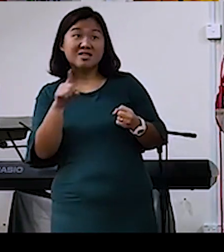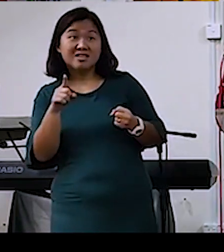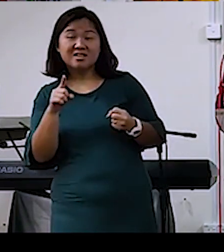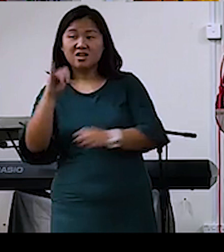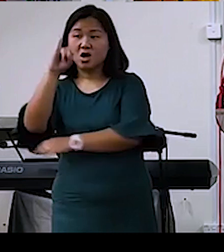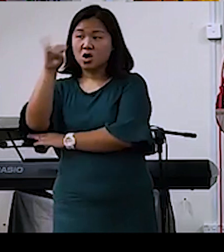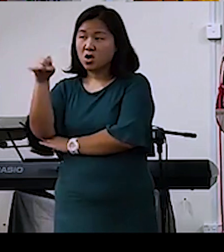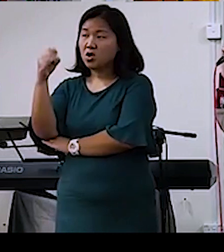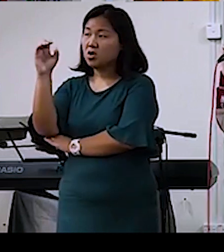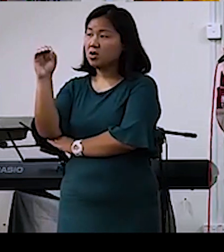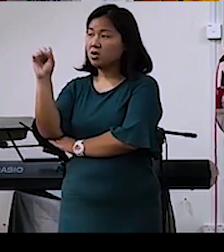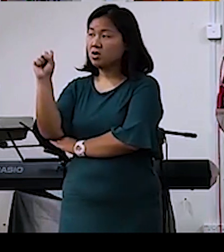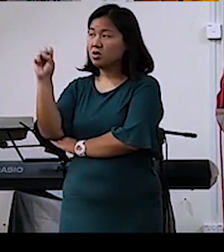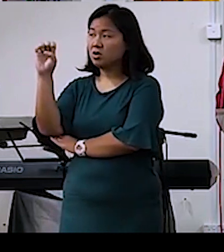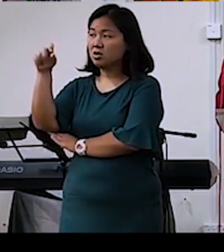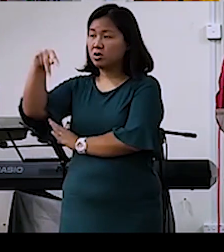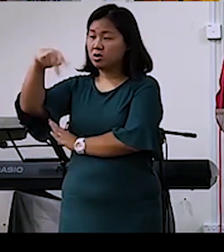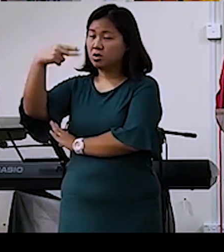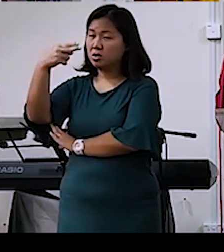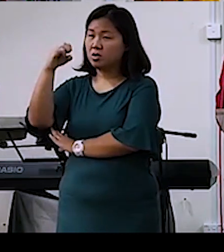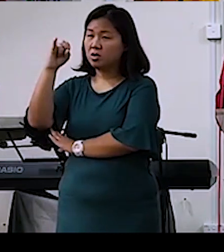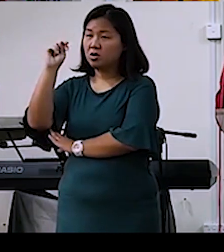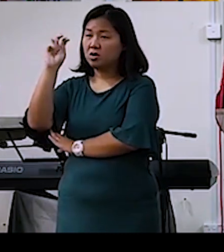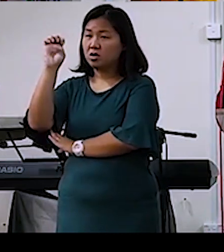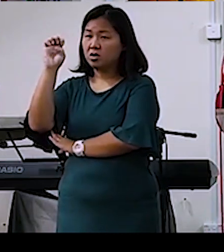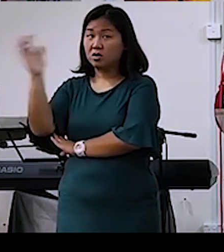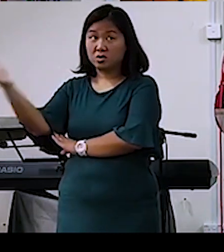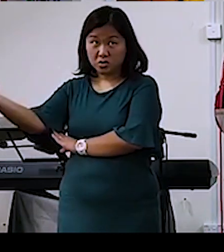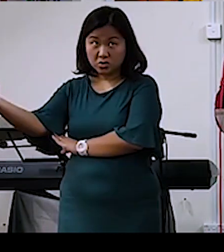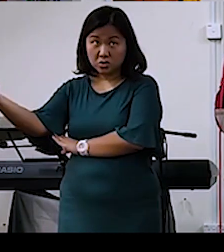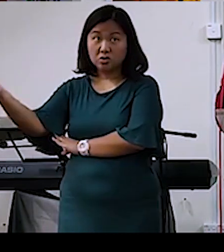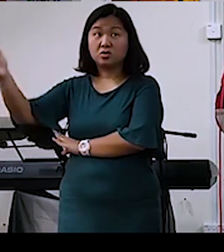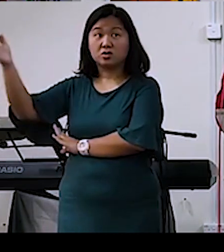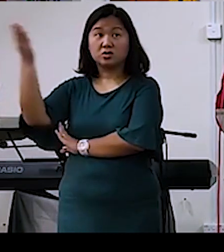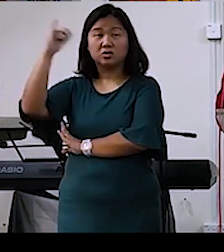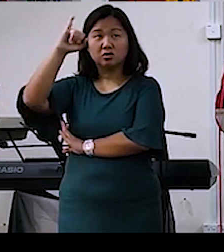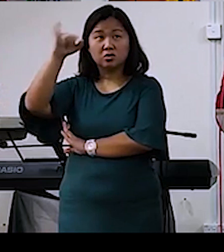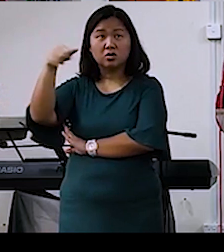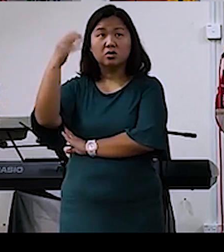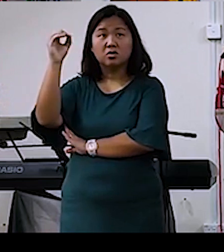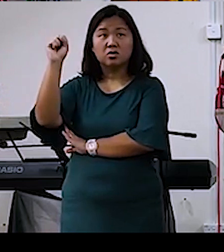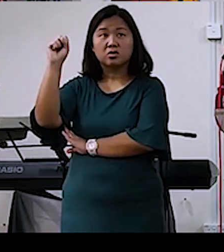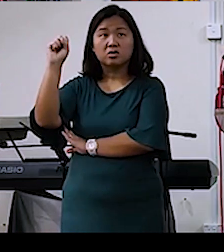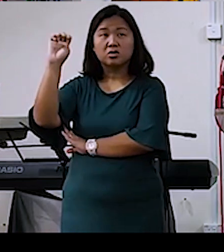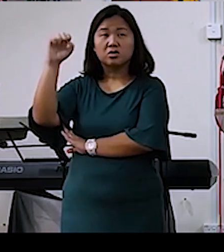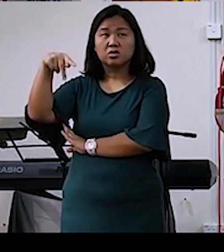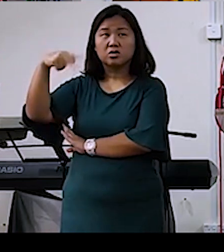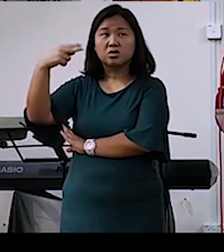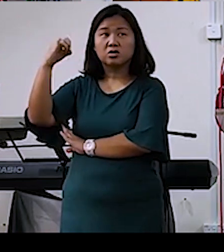call Josephine out. You don't have to come here. I'm just calling your name. You know, I love your transportation